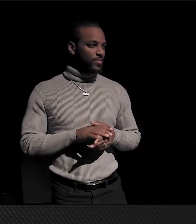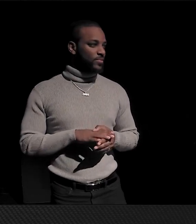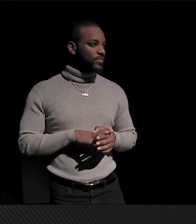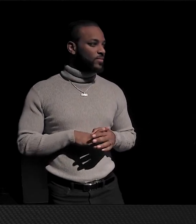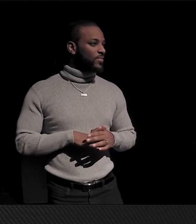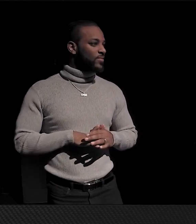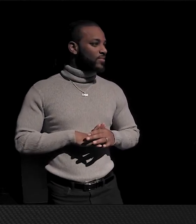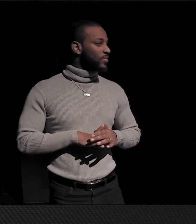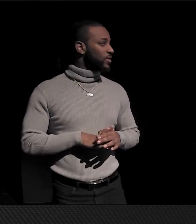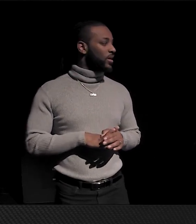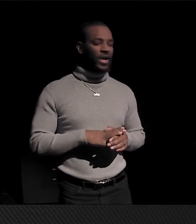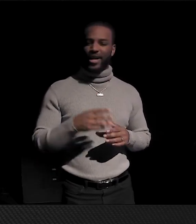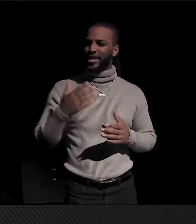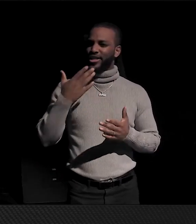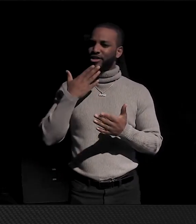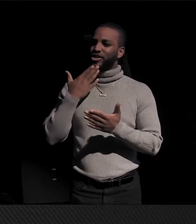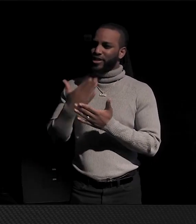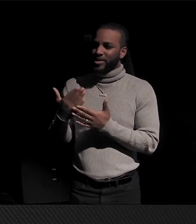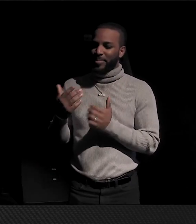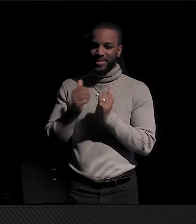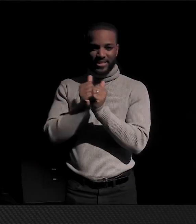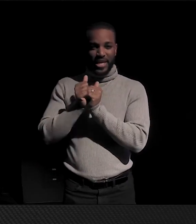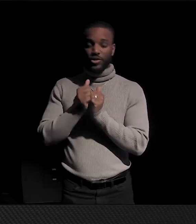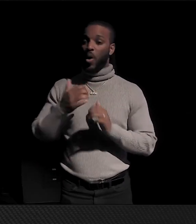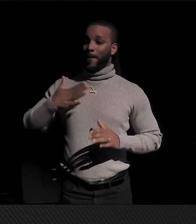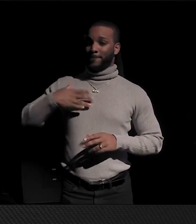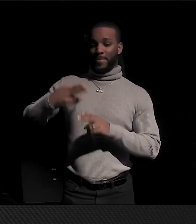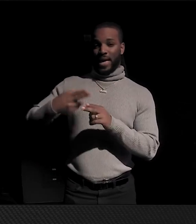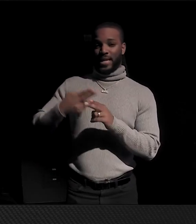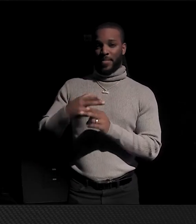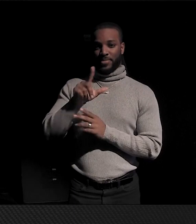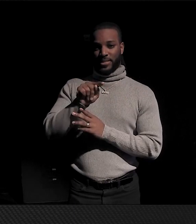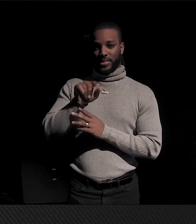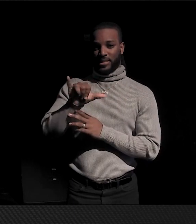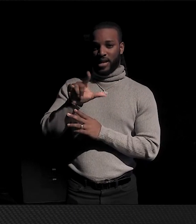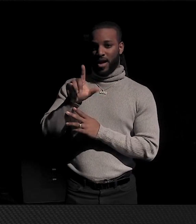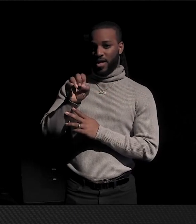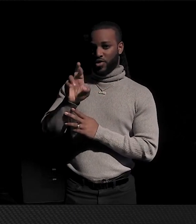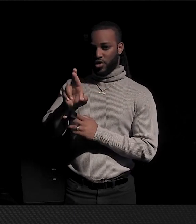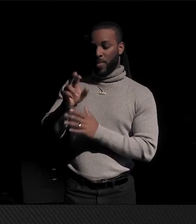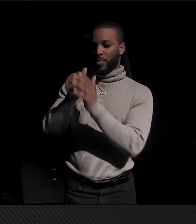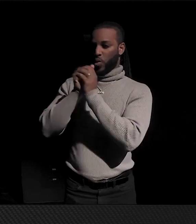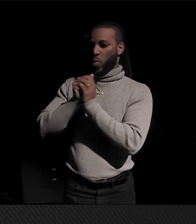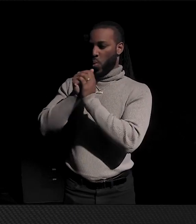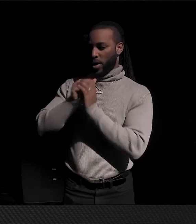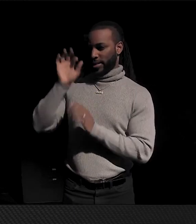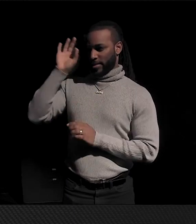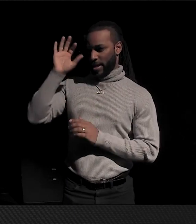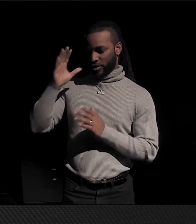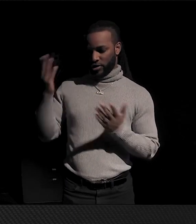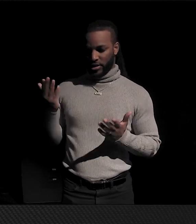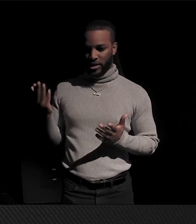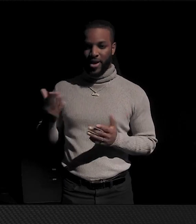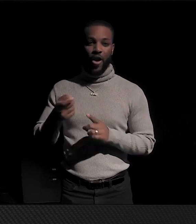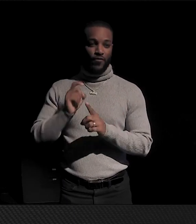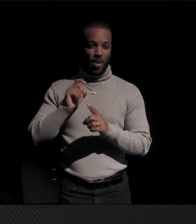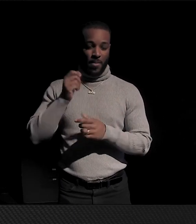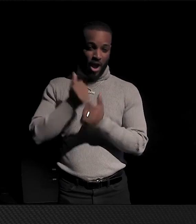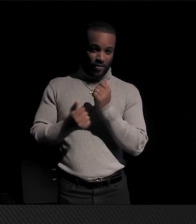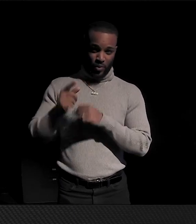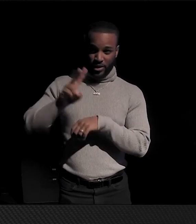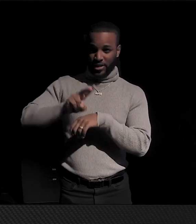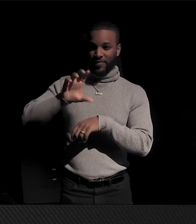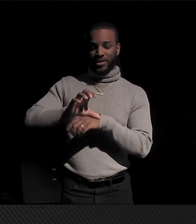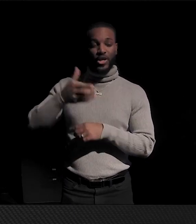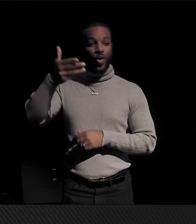Man. It's just good to be together. So, hey, my name is Tyler. I'm the worship pastor here. And on behalf of all of us at the Vineyard, just want to say welcome and so glad